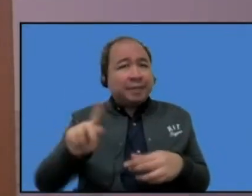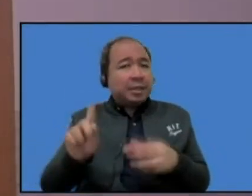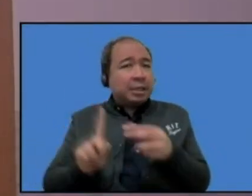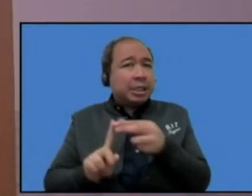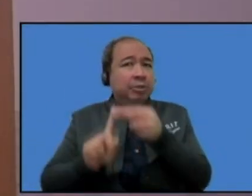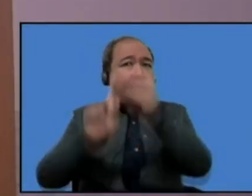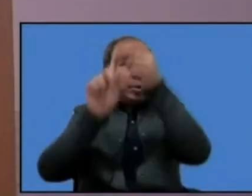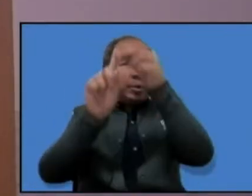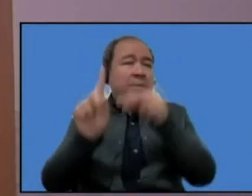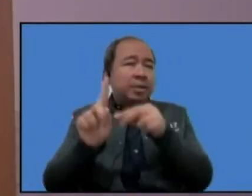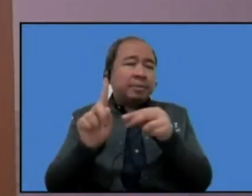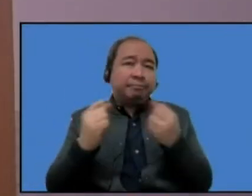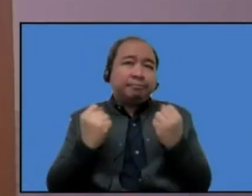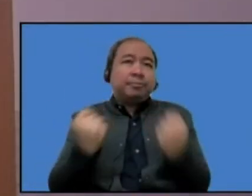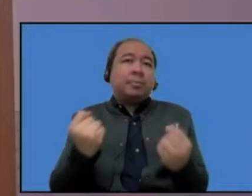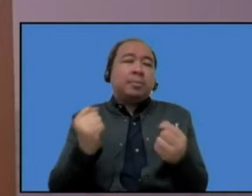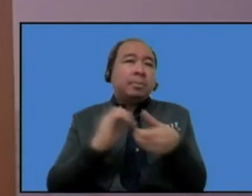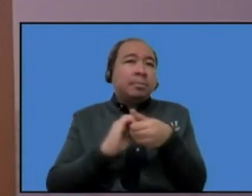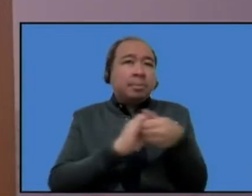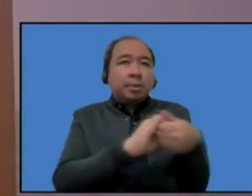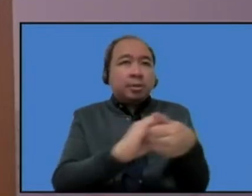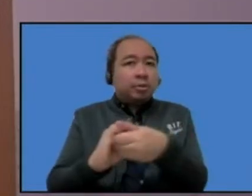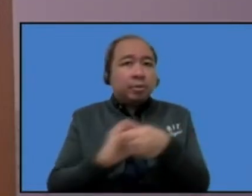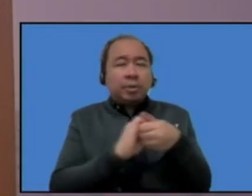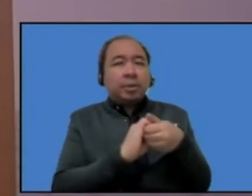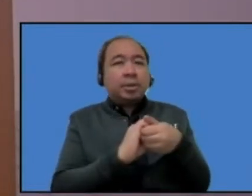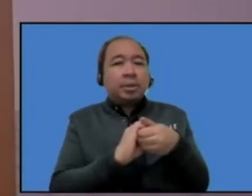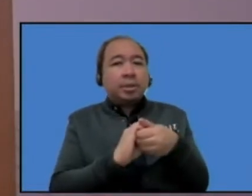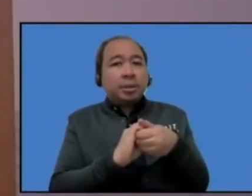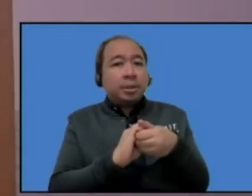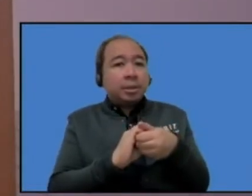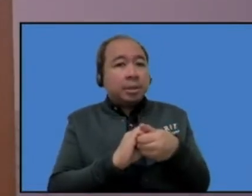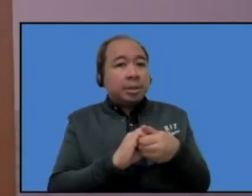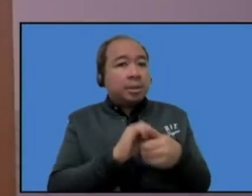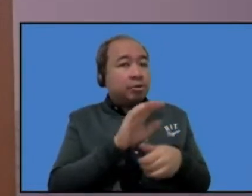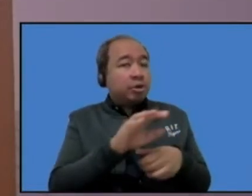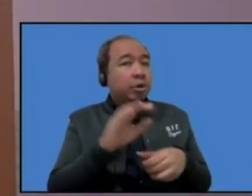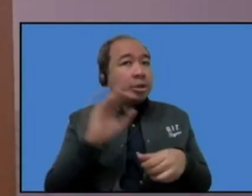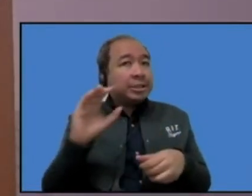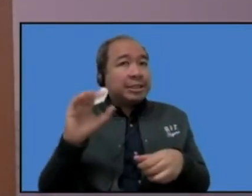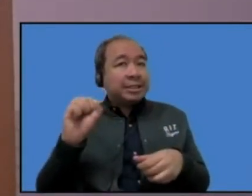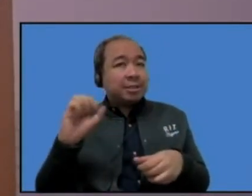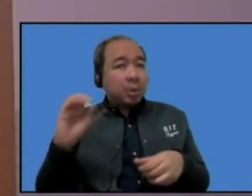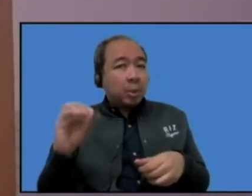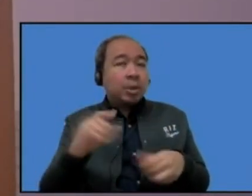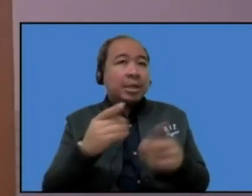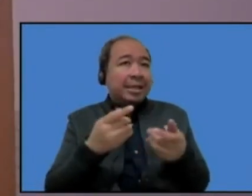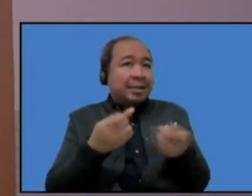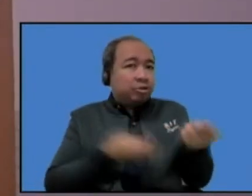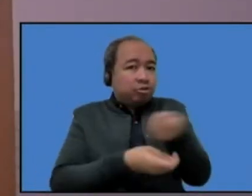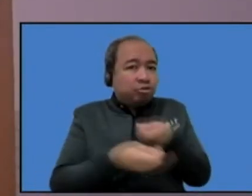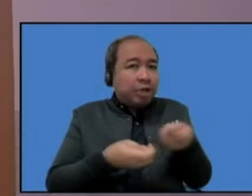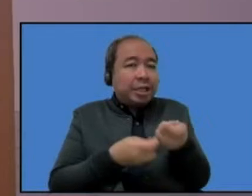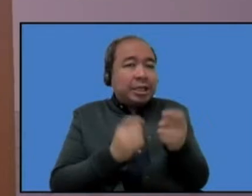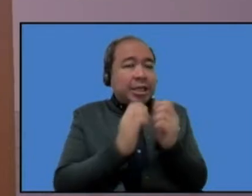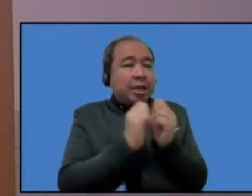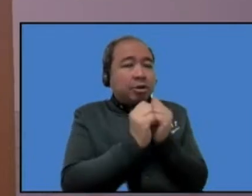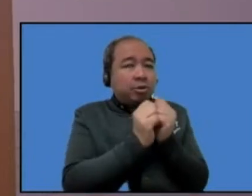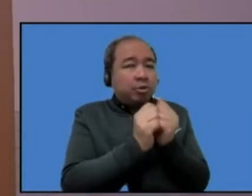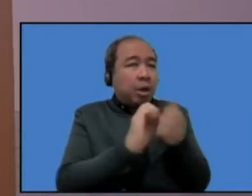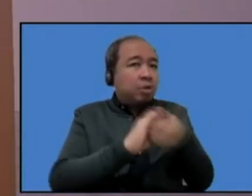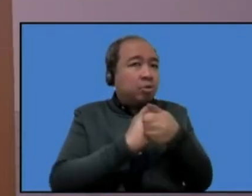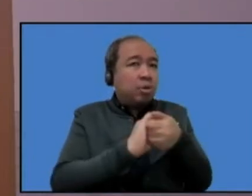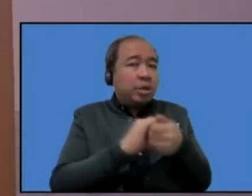strong collaboration between trade unions and civil society organizations working on changing the